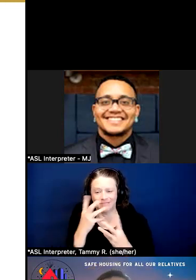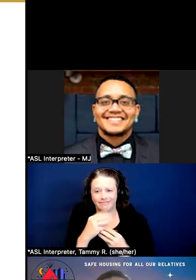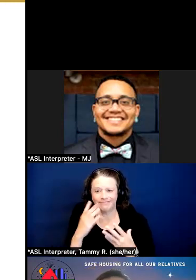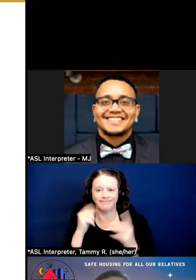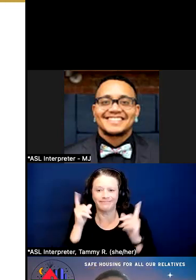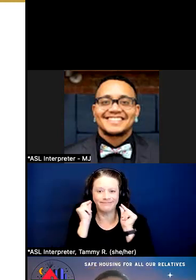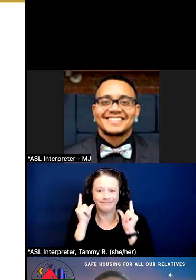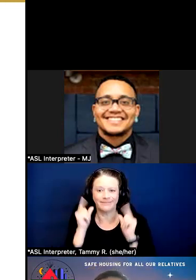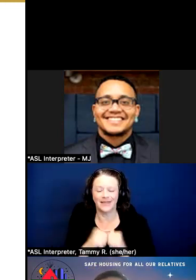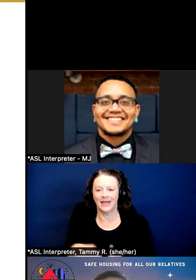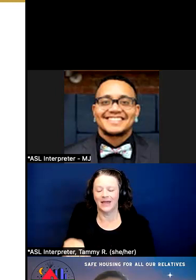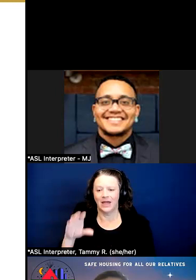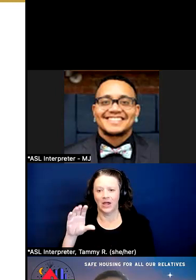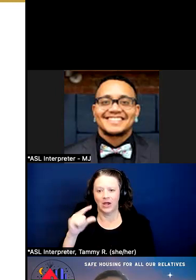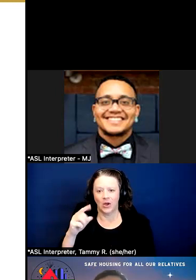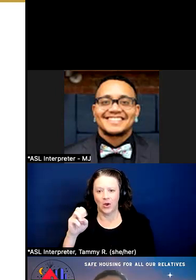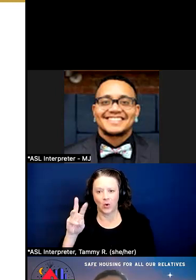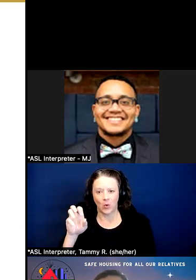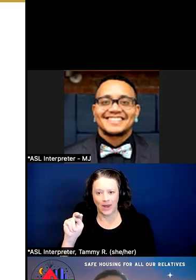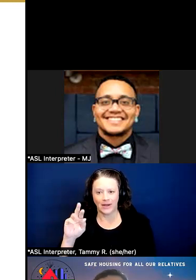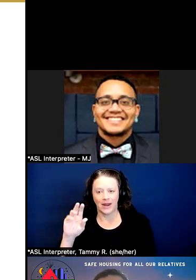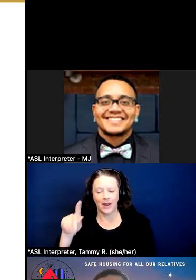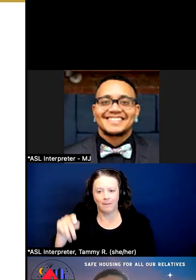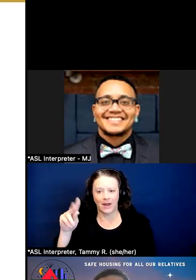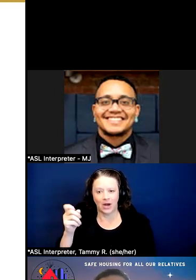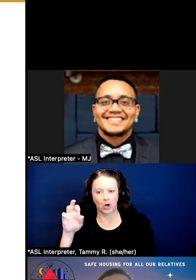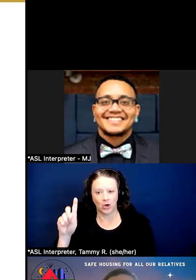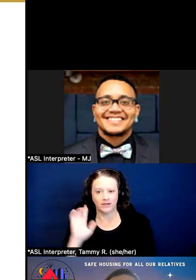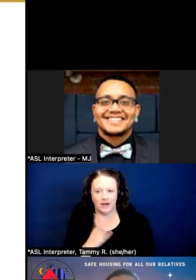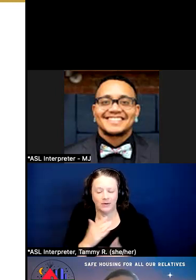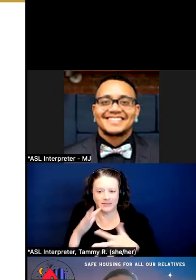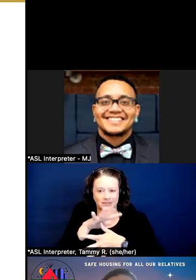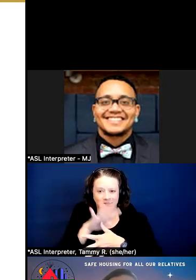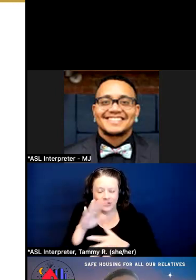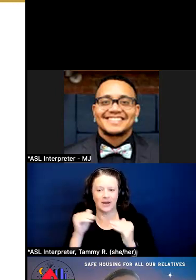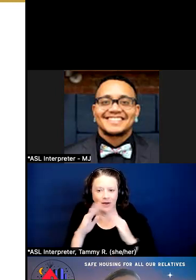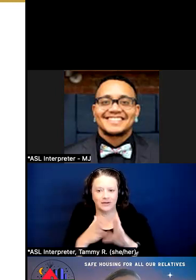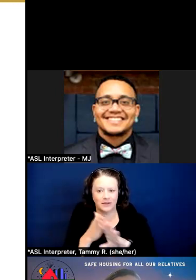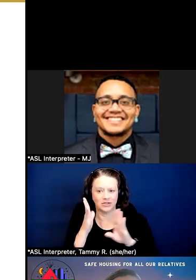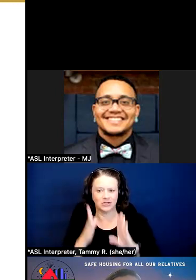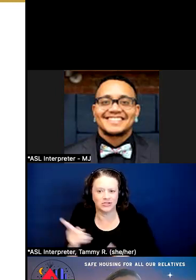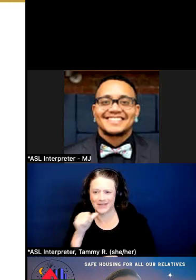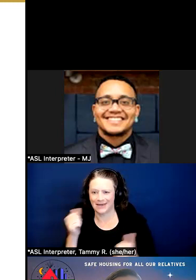Gwen Packard is our senior housing specialist. She is not with us today, so you will just be with myself.